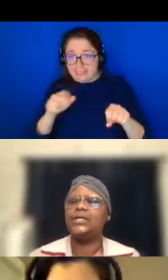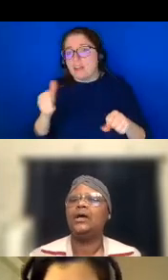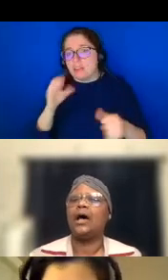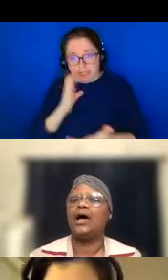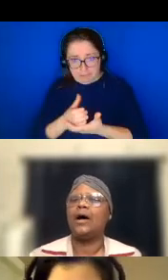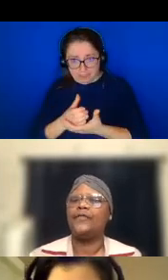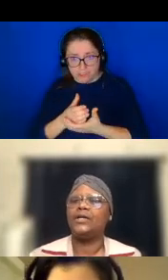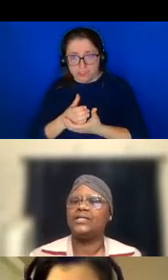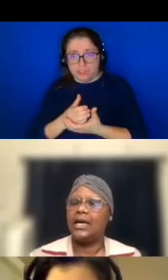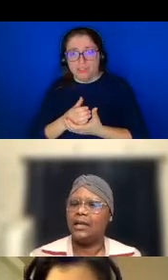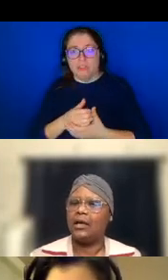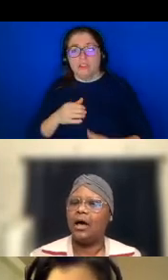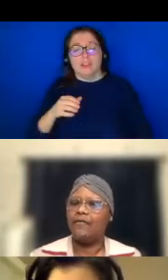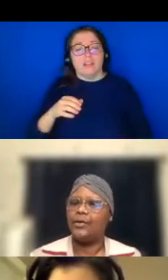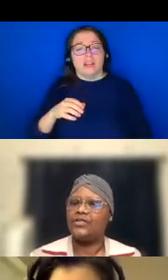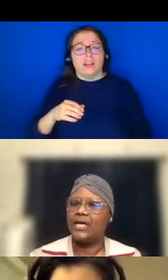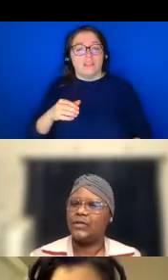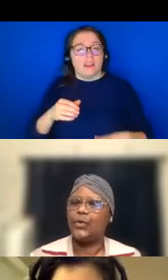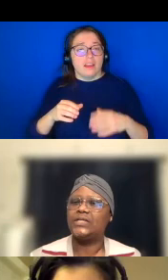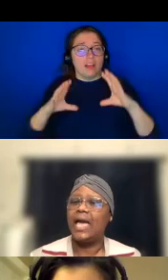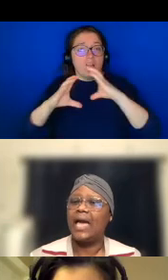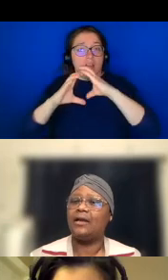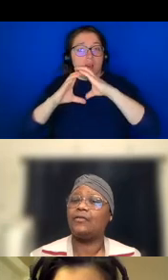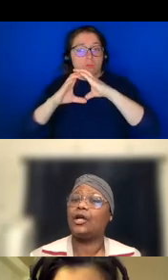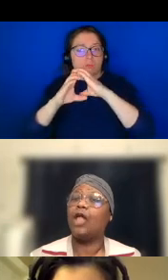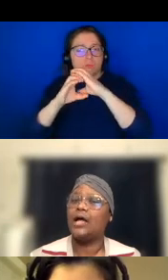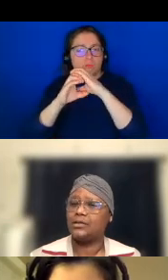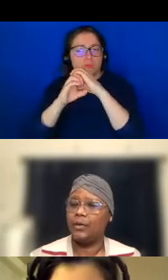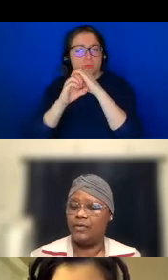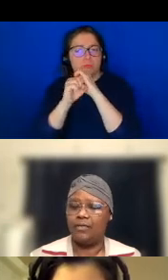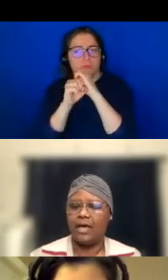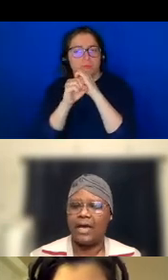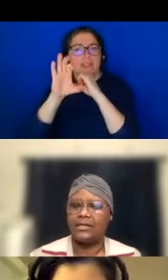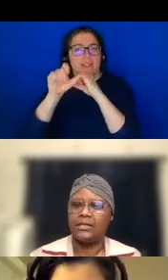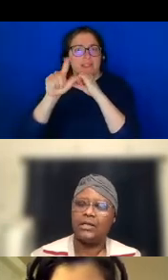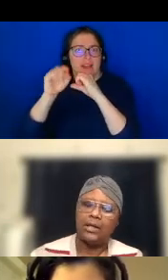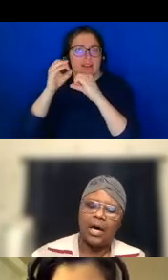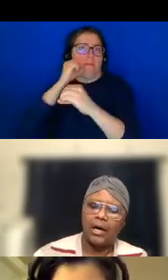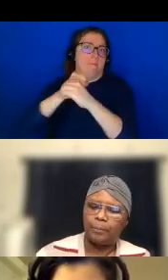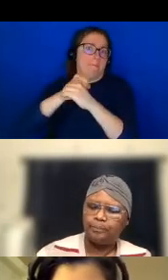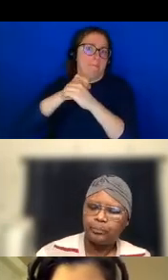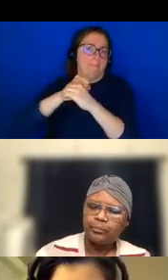shows the tightening of those vessels and the clot within that